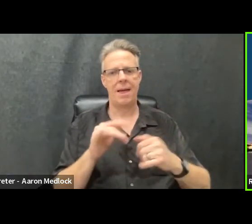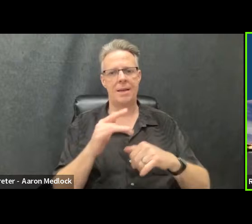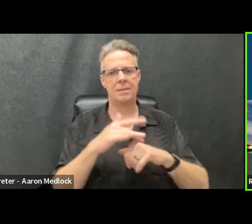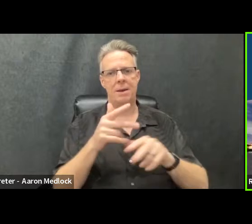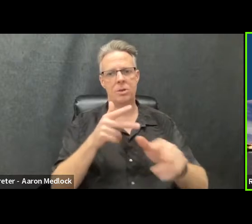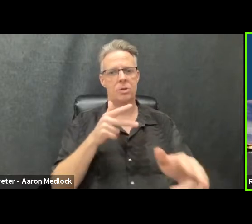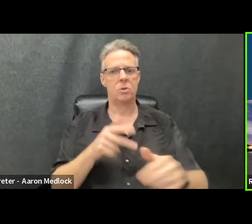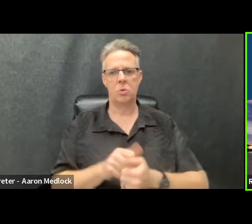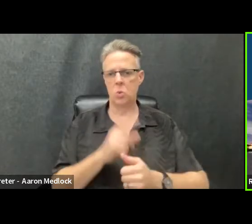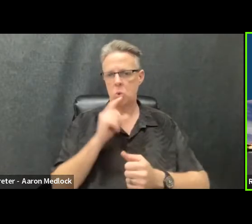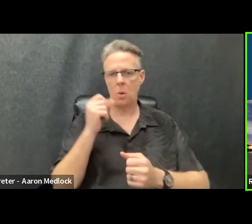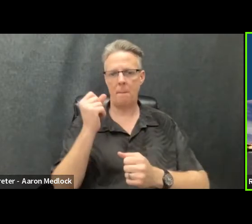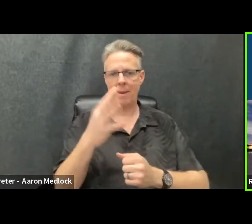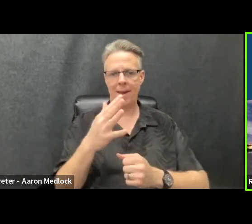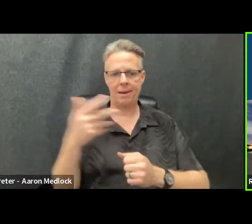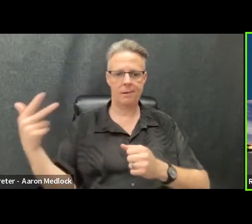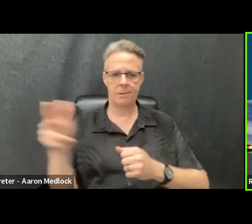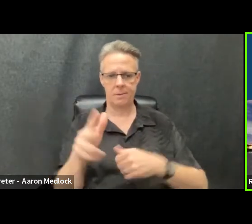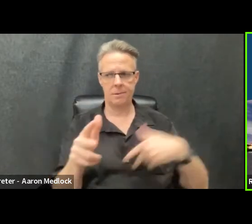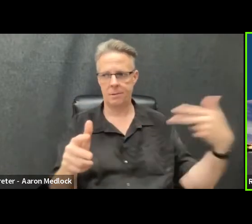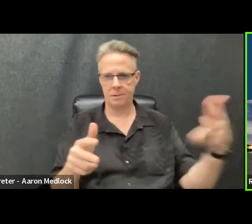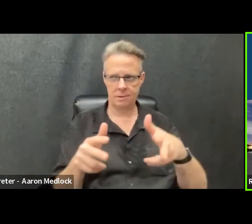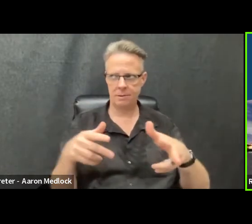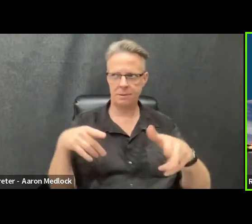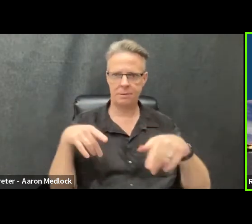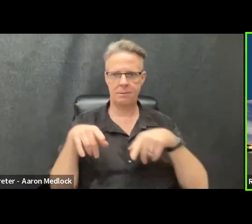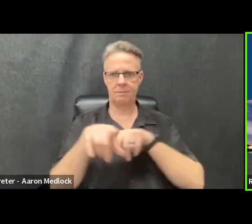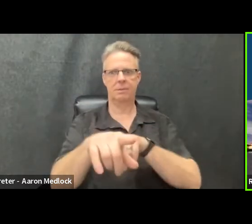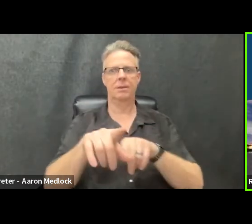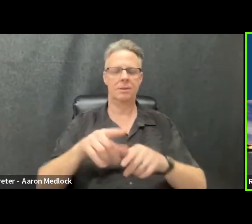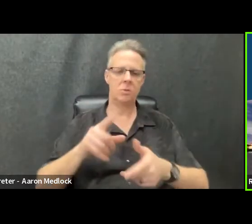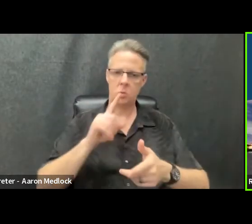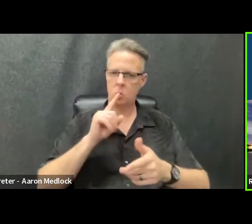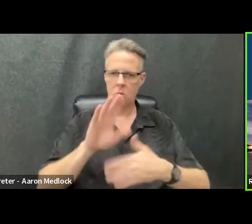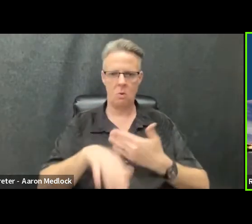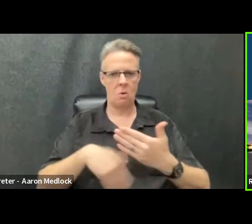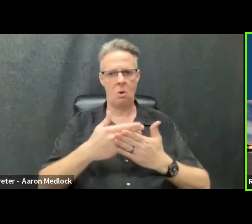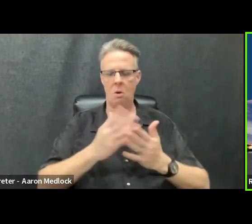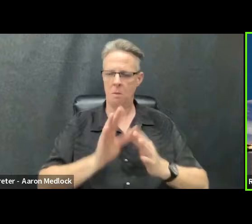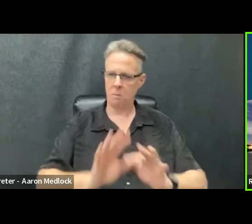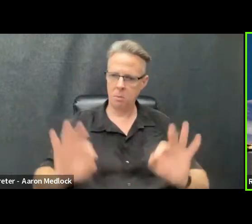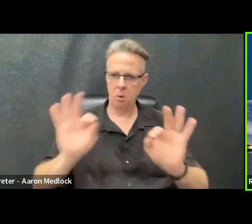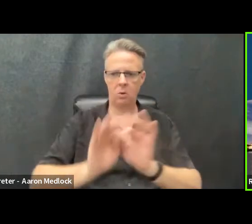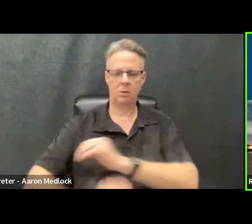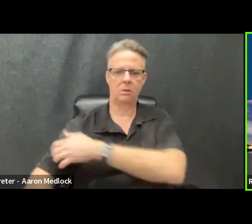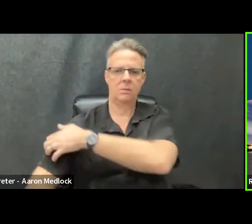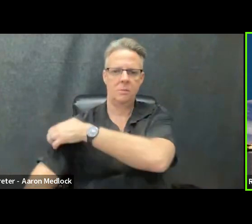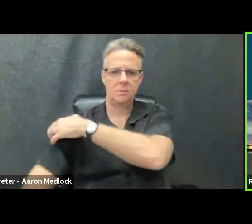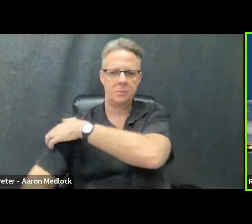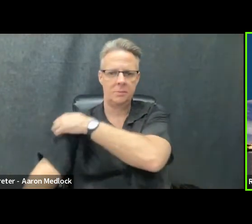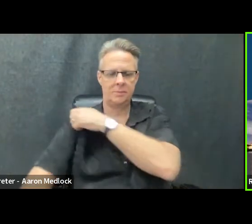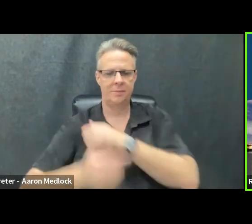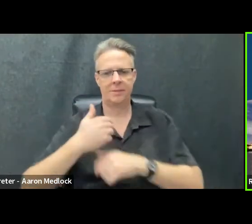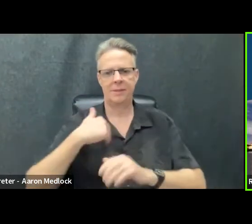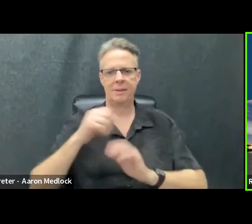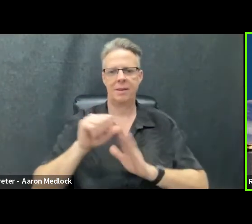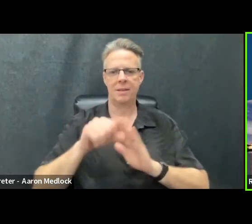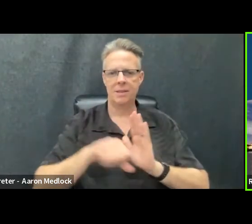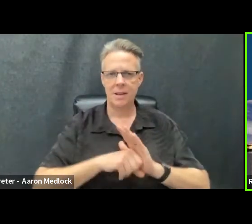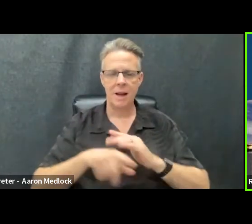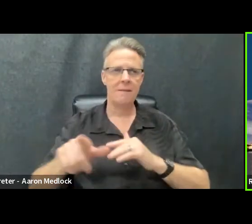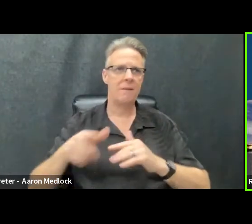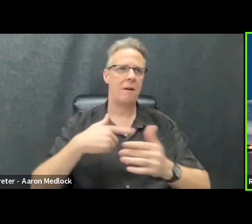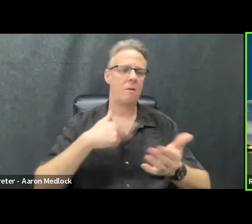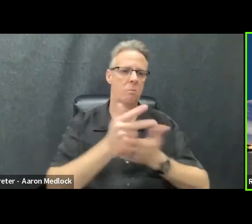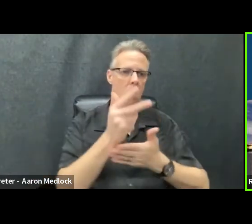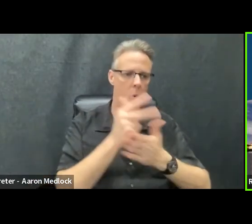many interchanges, unfortunately. And, they're all very important is the big deal. You got state routes, you got port access,